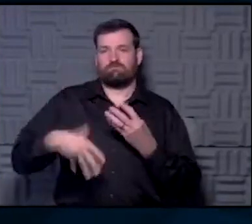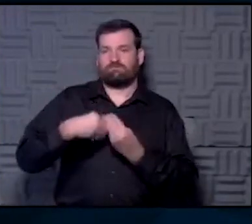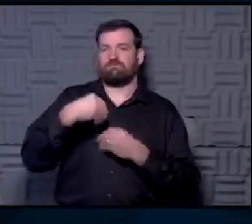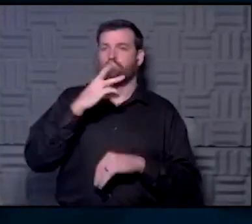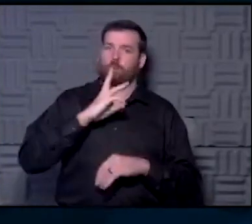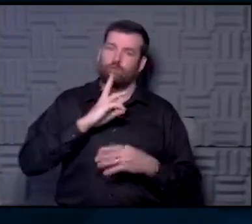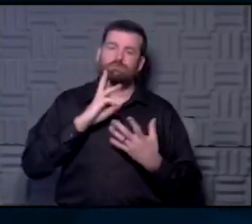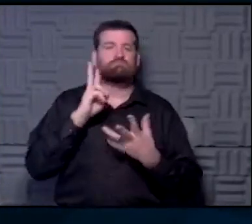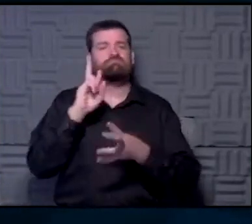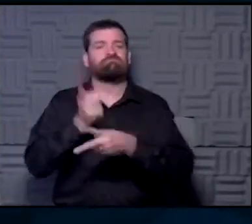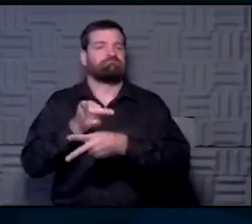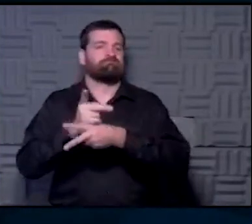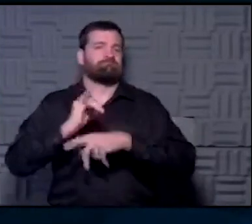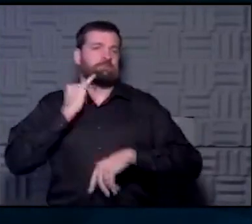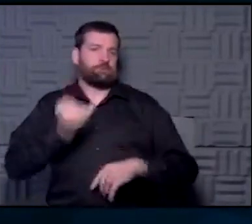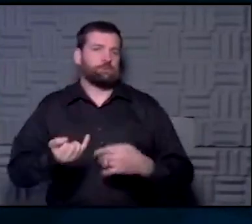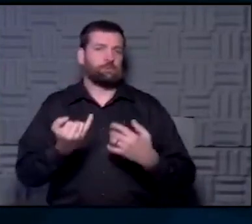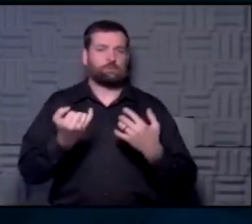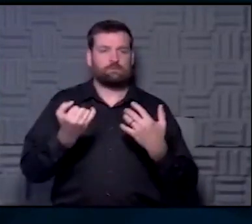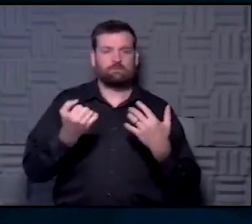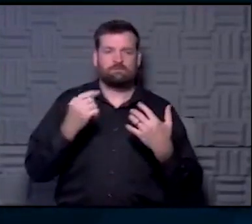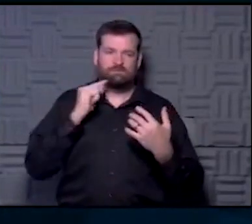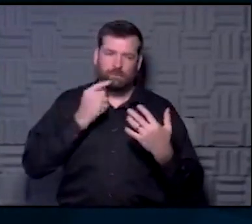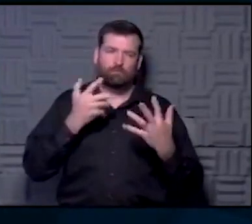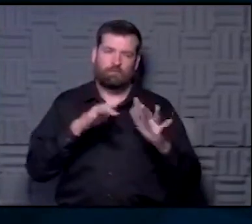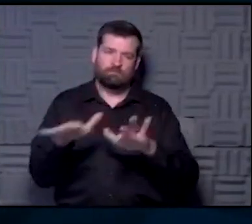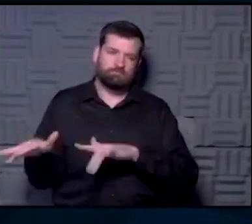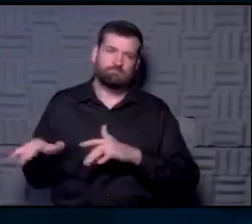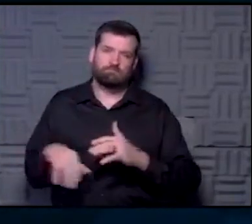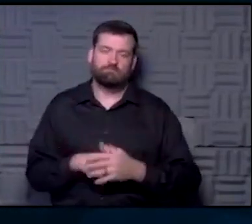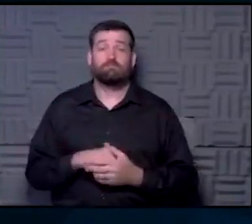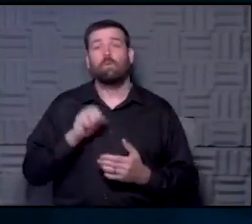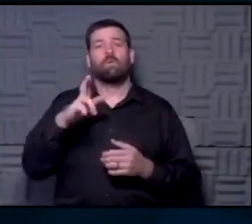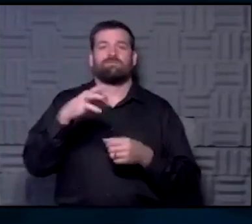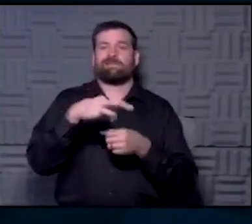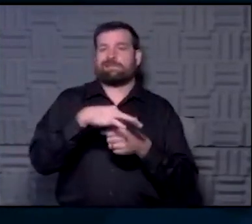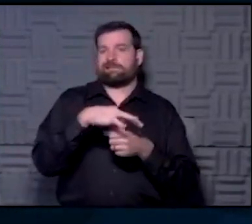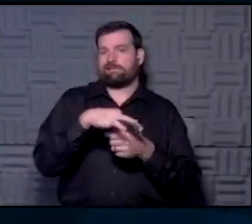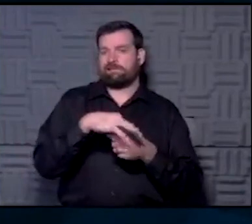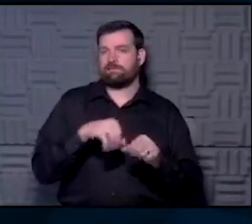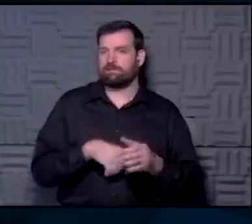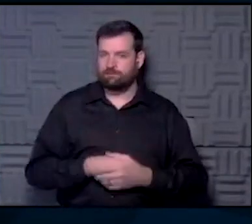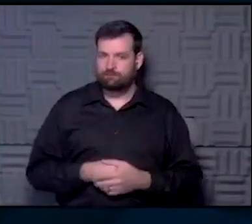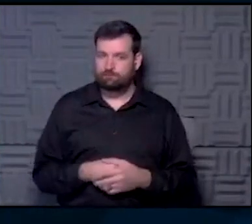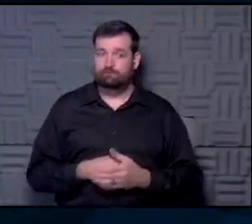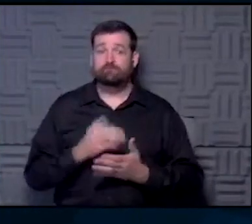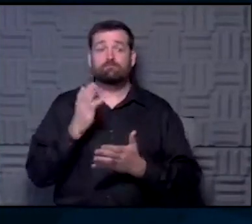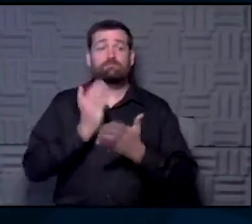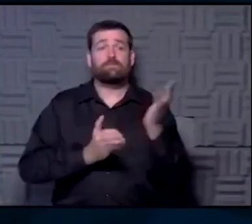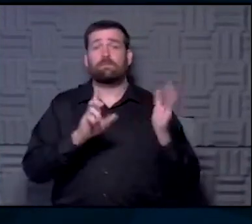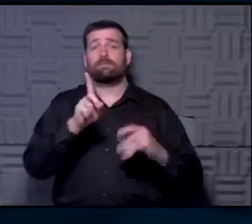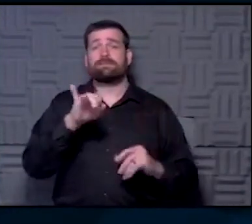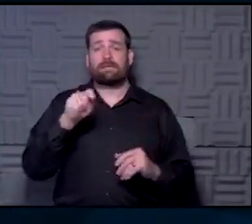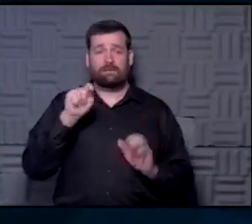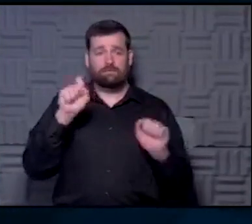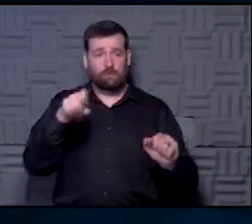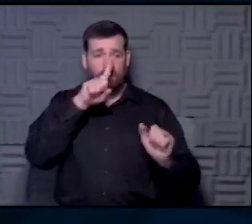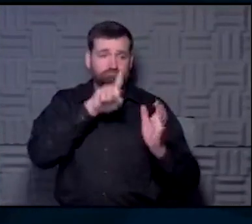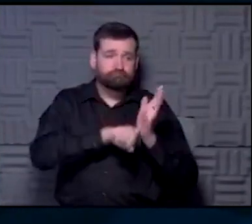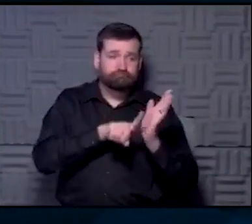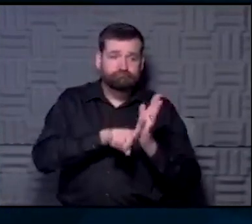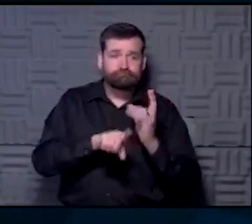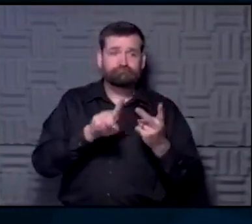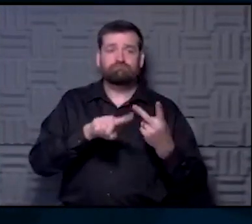sugar and juice and all that good stuff, or a little tea. So some of the diets you can research